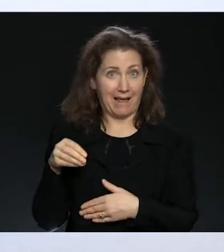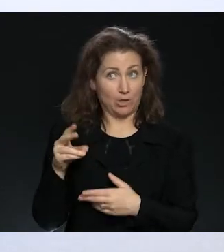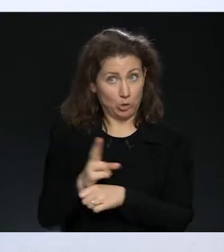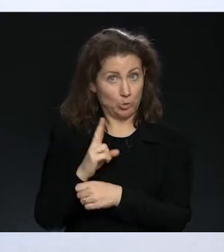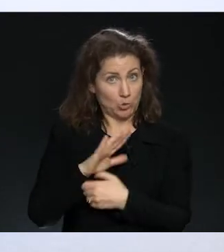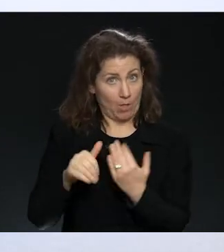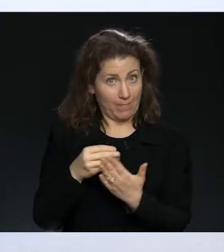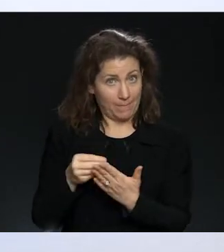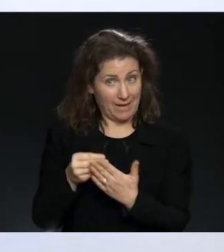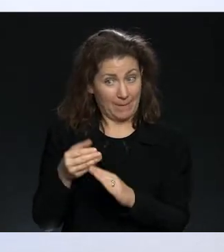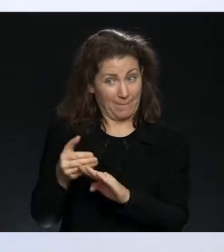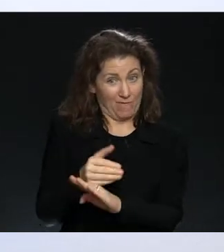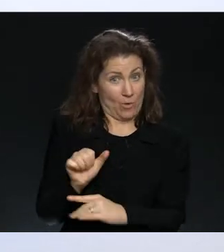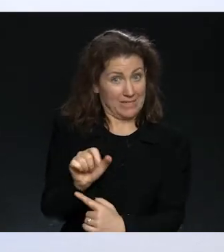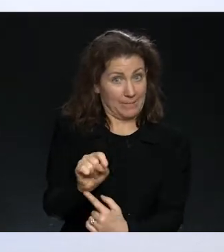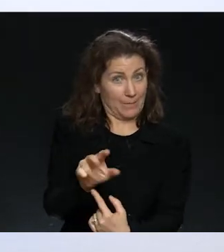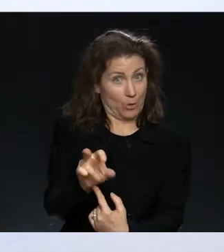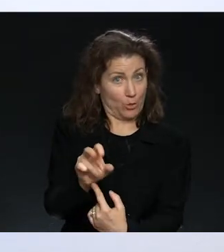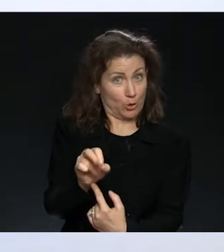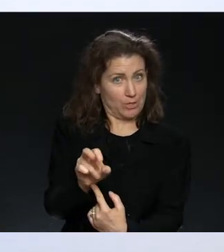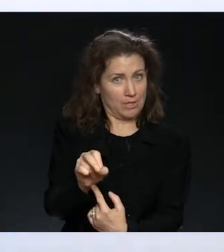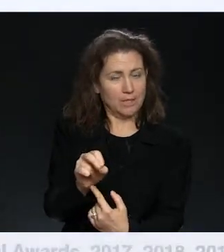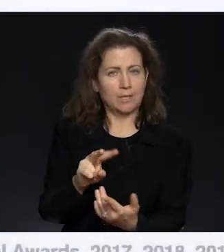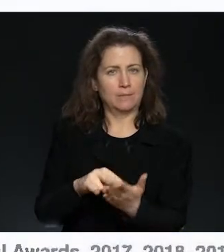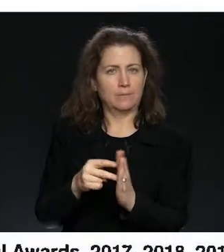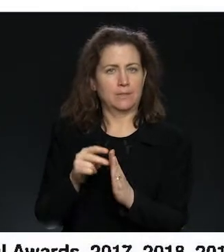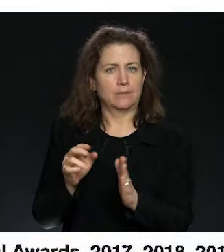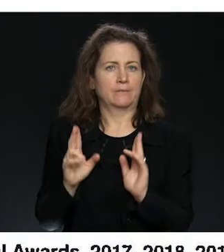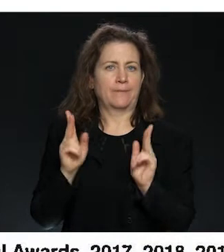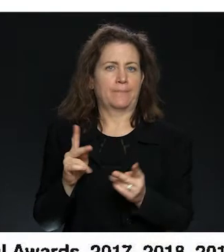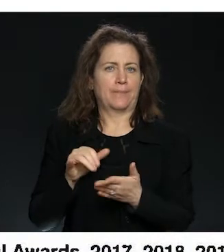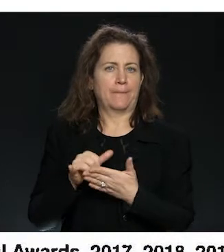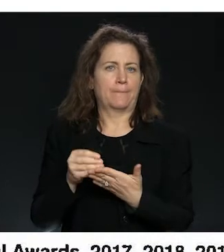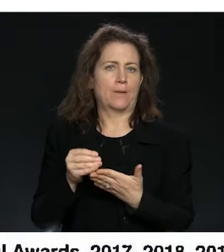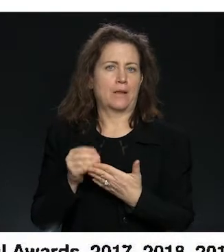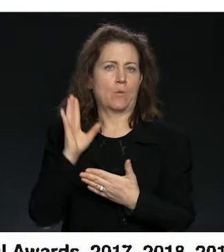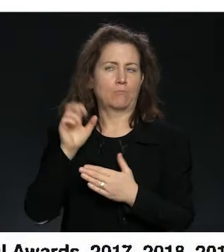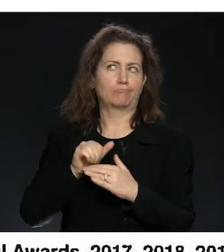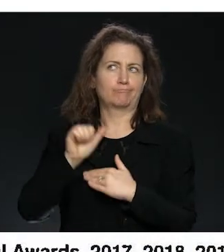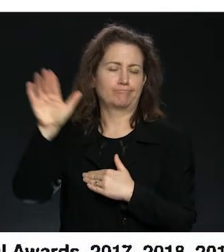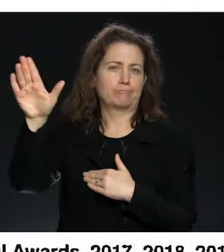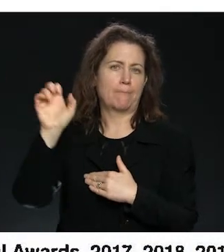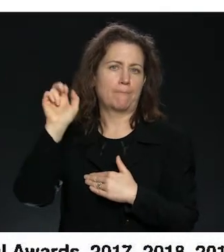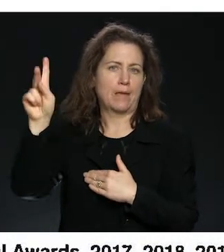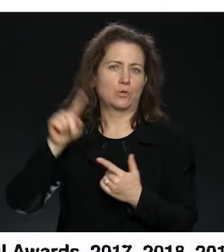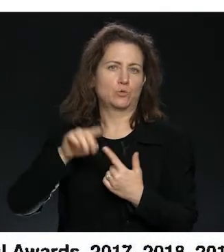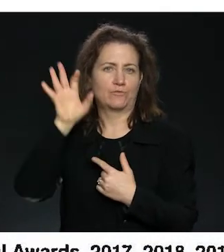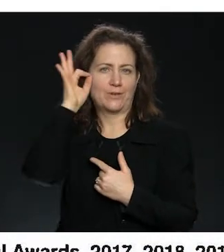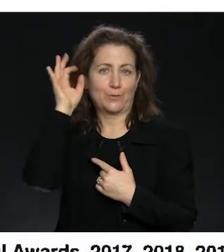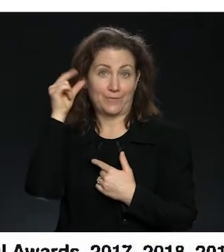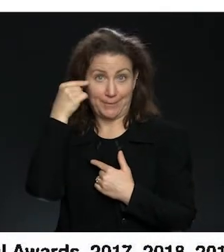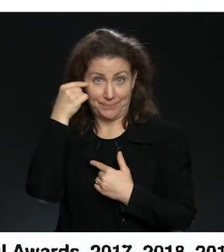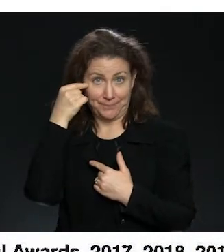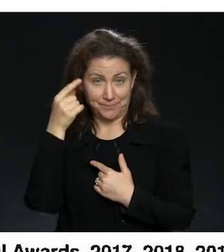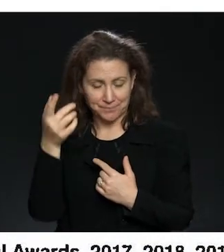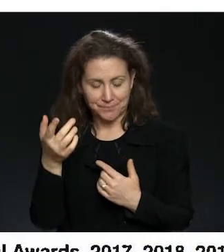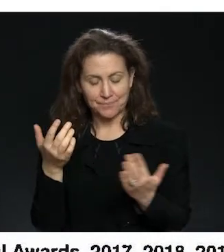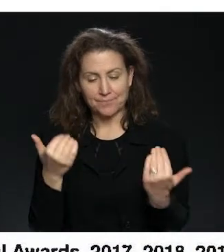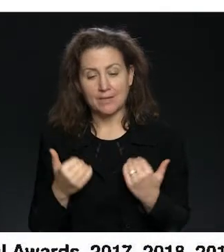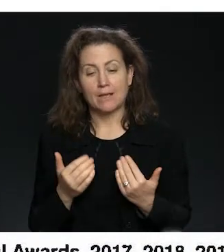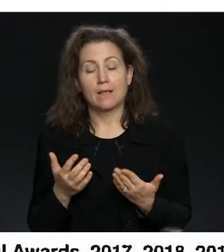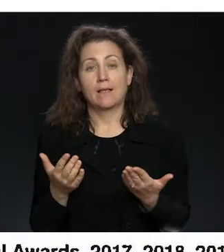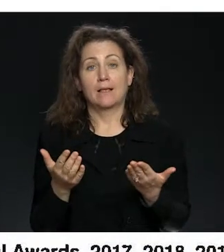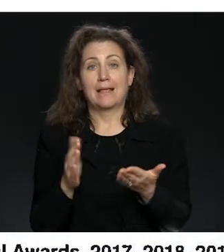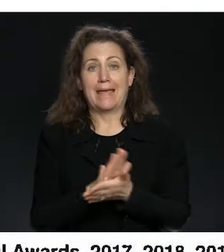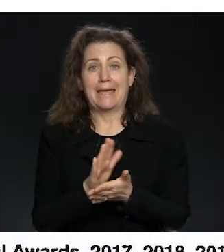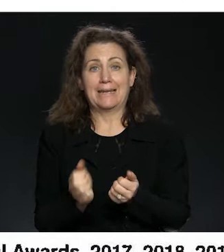then those dollars would have reverted back to the federal government. On handout item 7, you will see this is